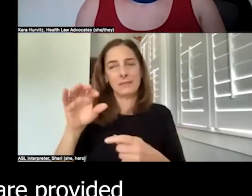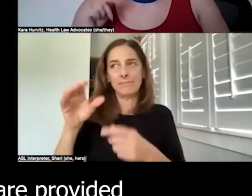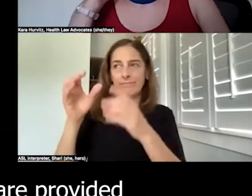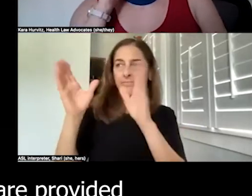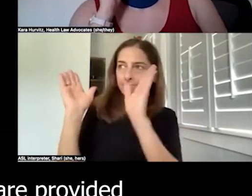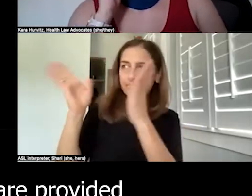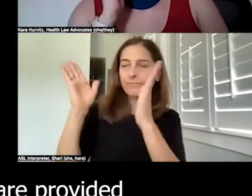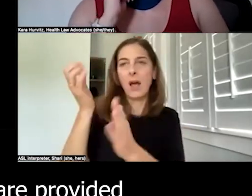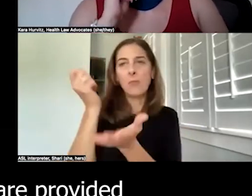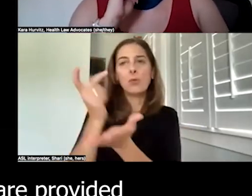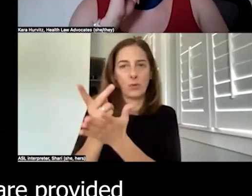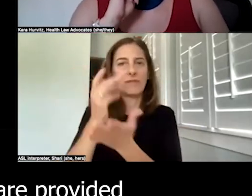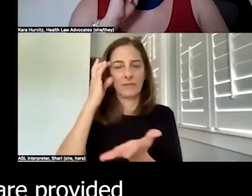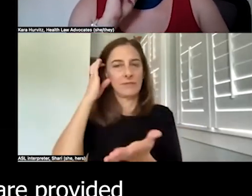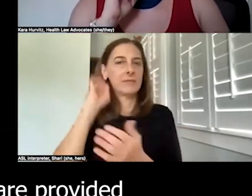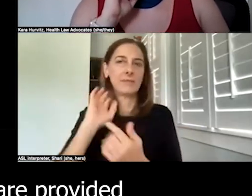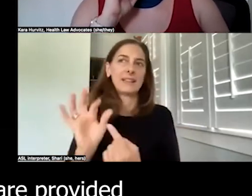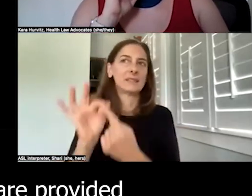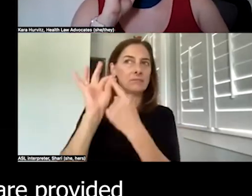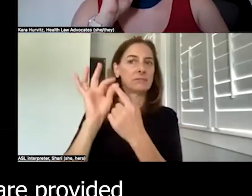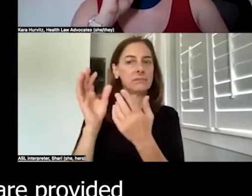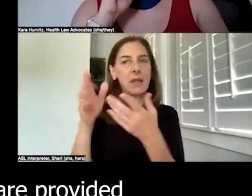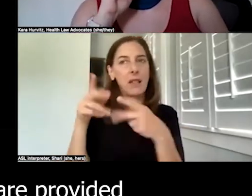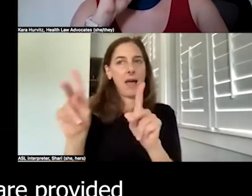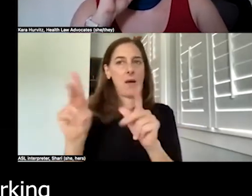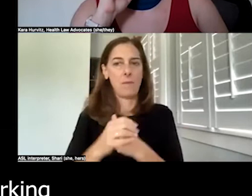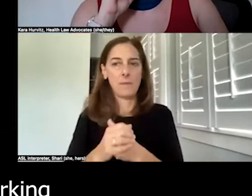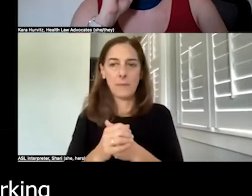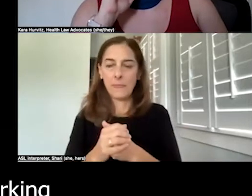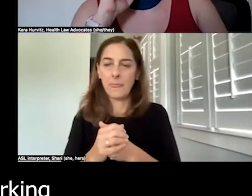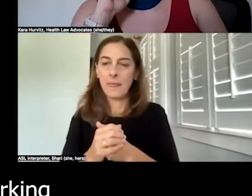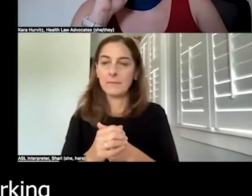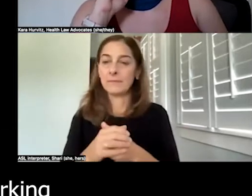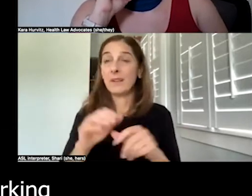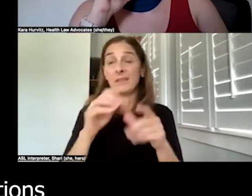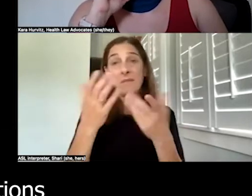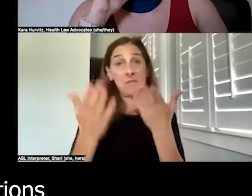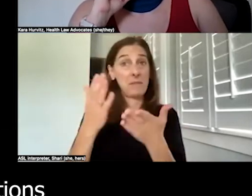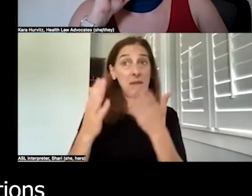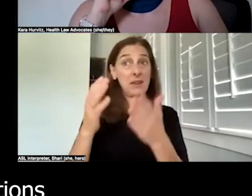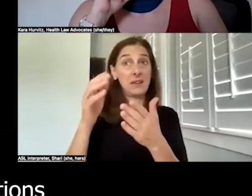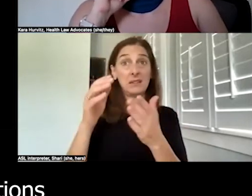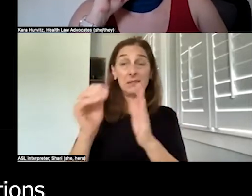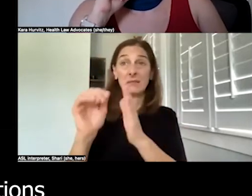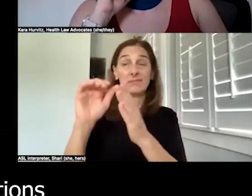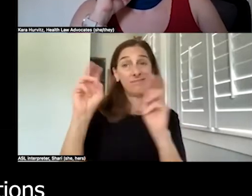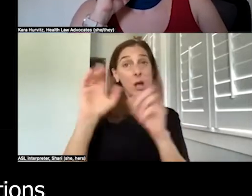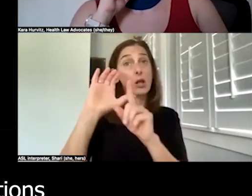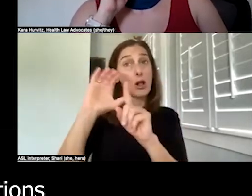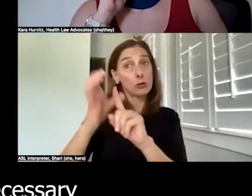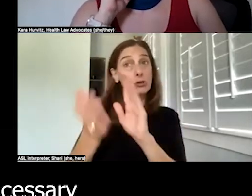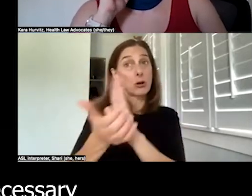or even just culturally competent care provided by someone who's used to working with gender diverse